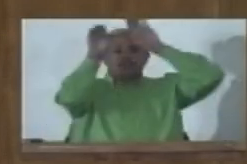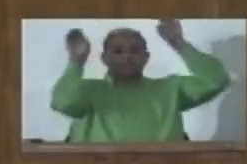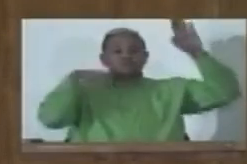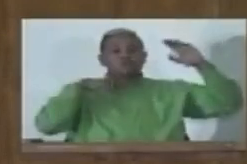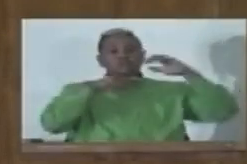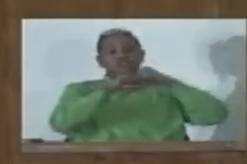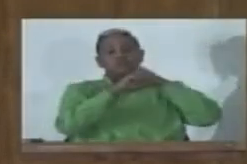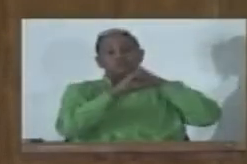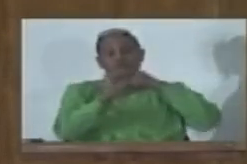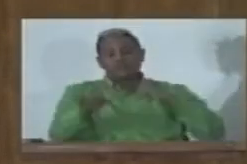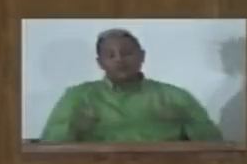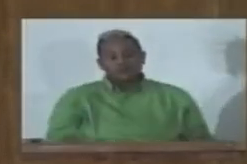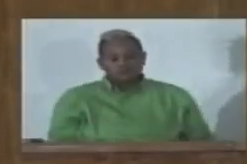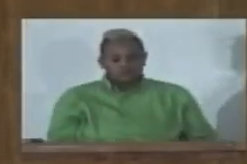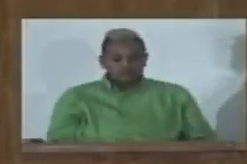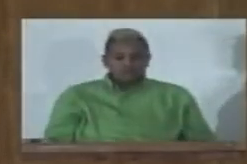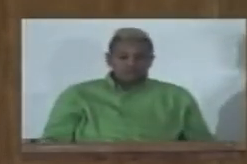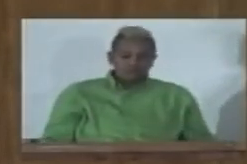Mr. President.